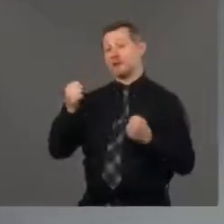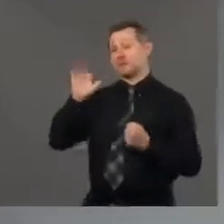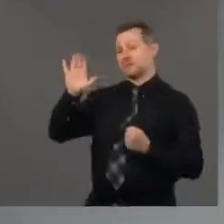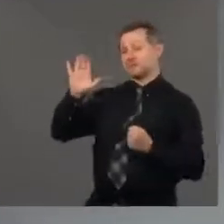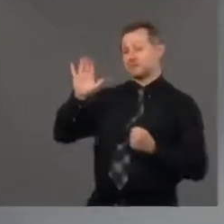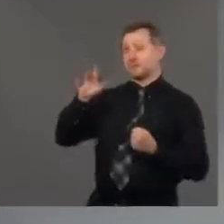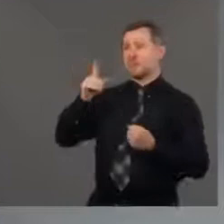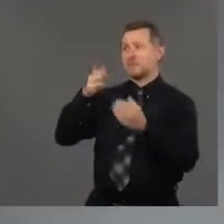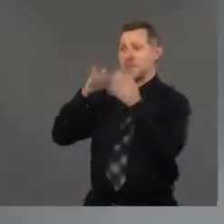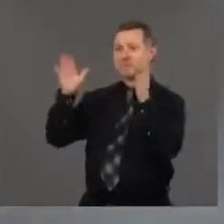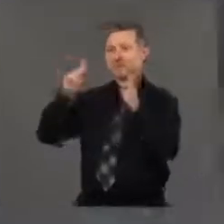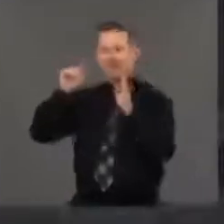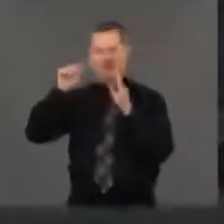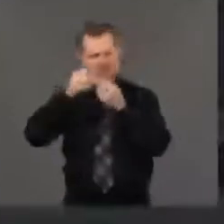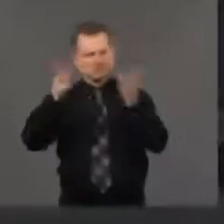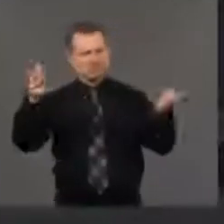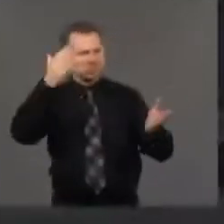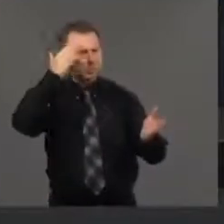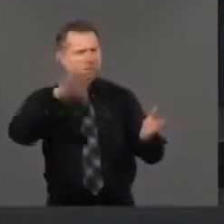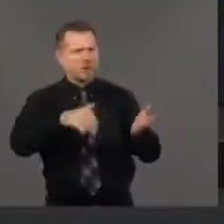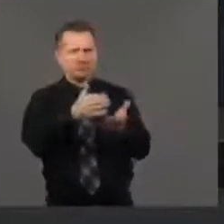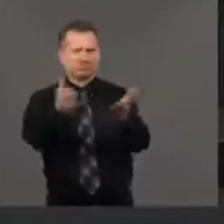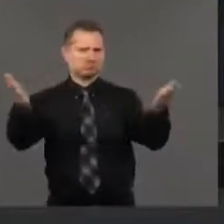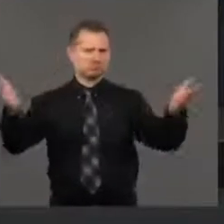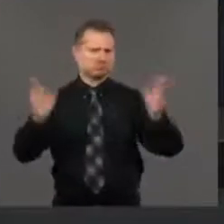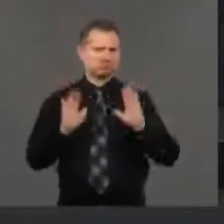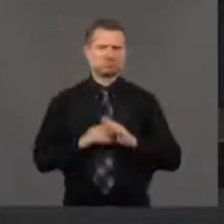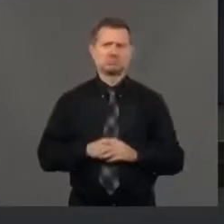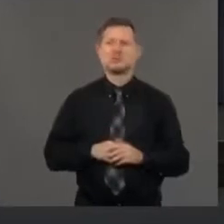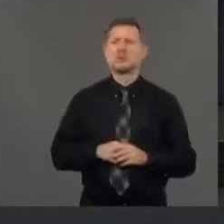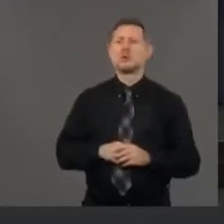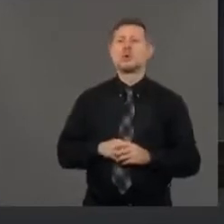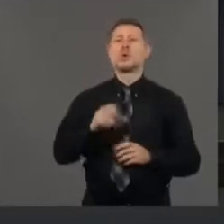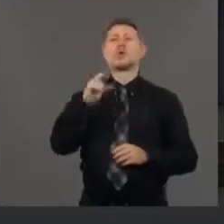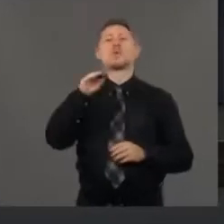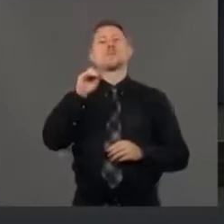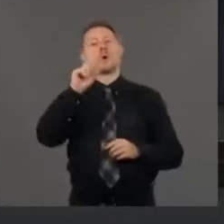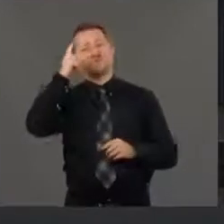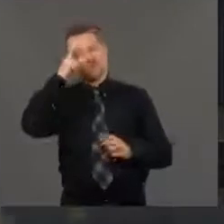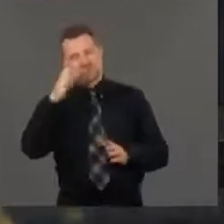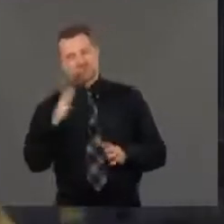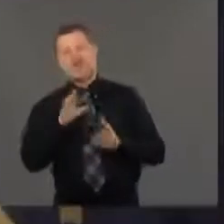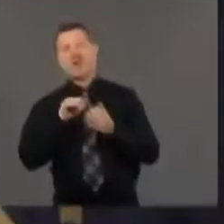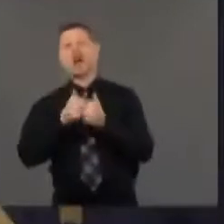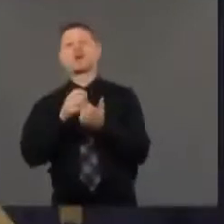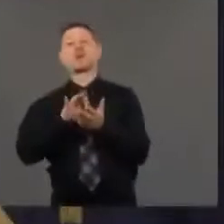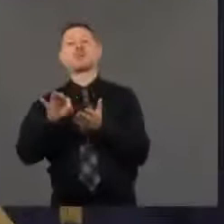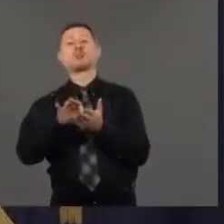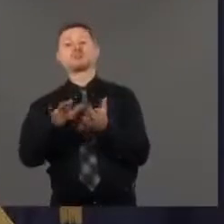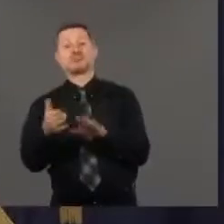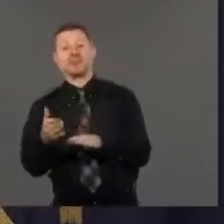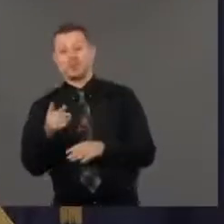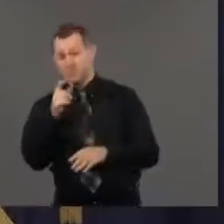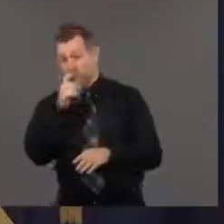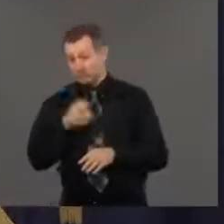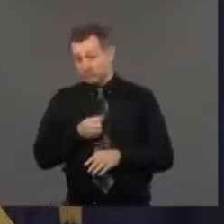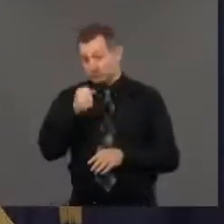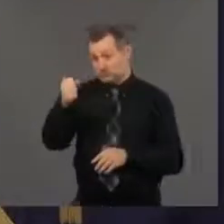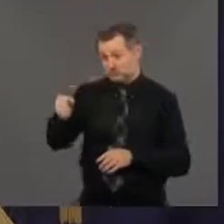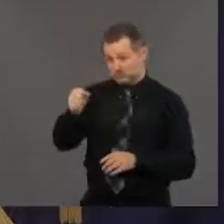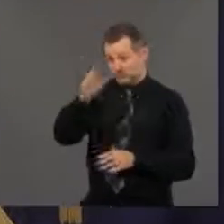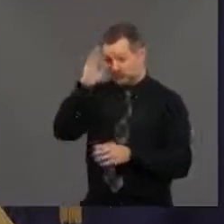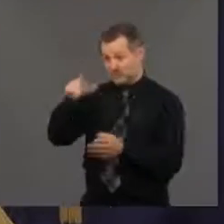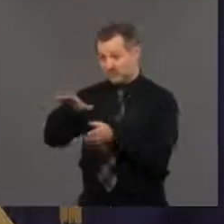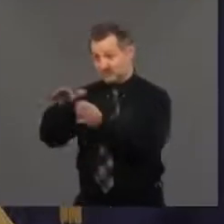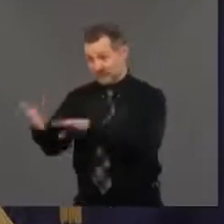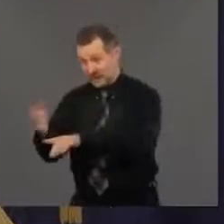has. It's where you count the death, Zach. If the person goes into the hospital, passes away in the hospital, we